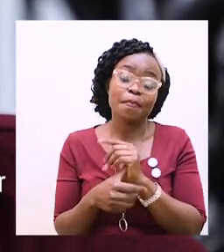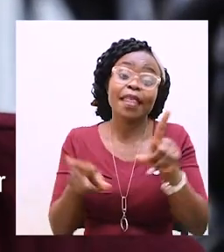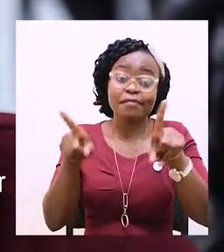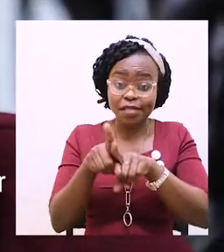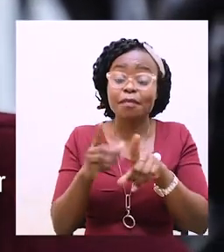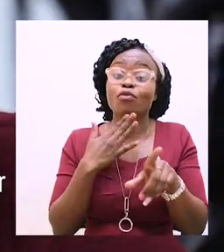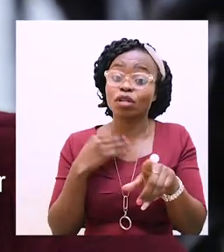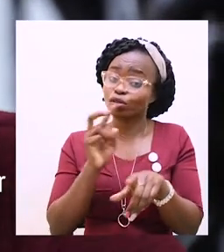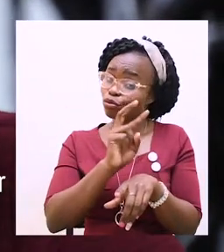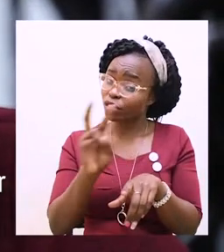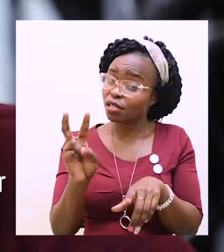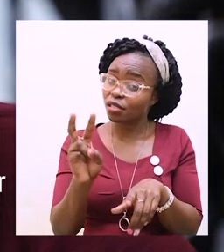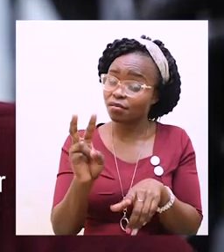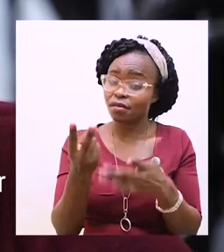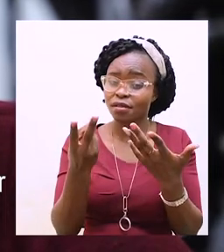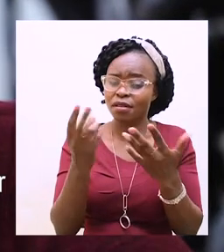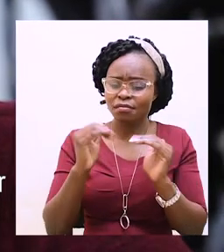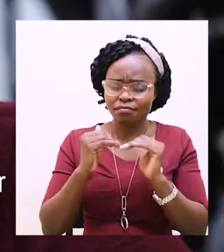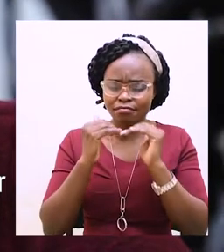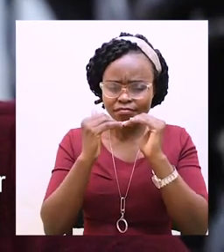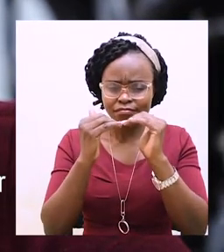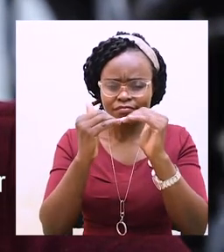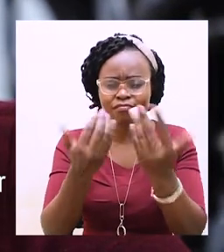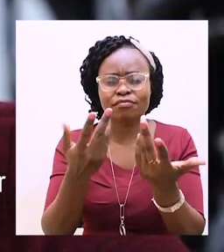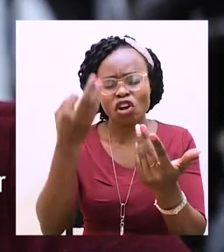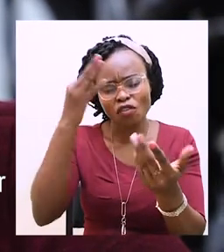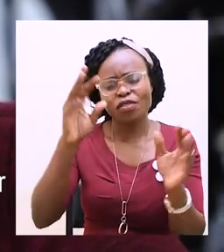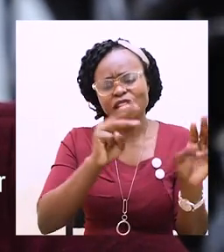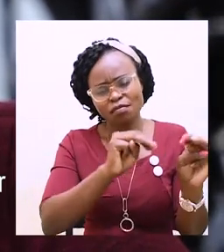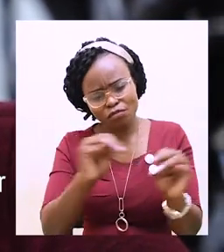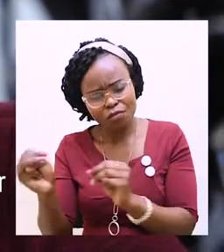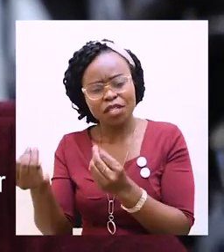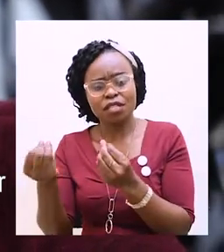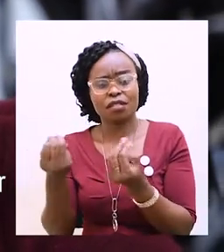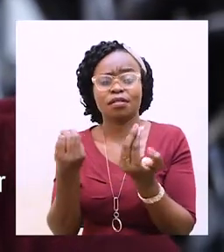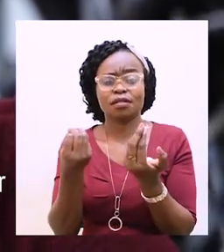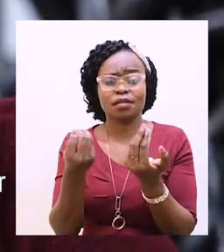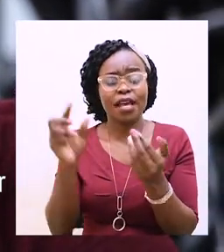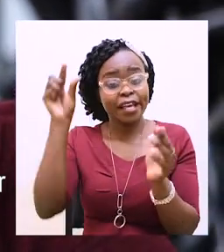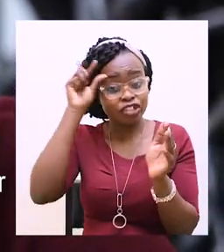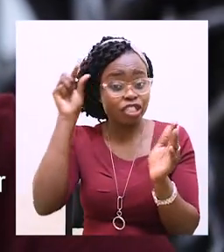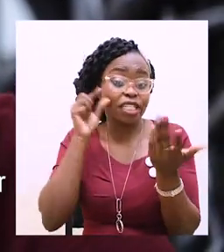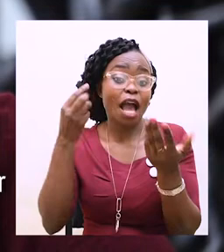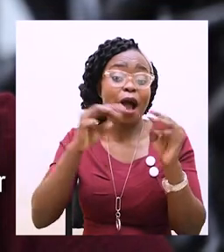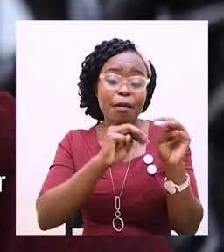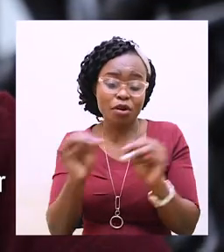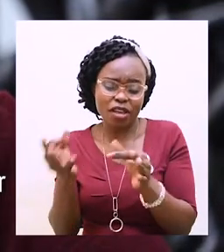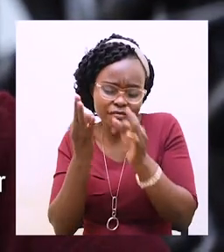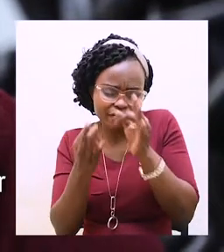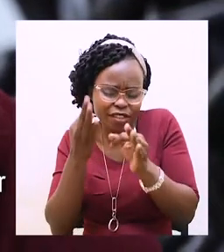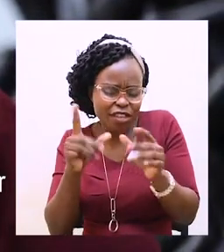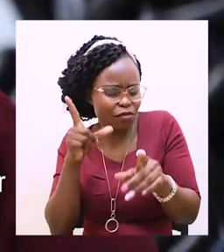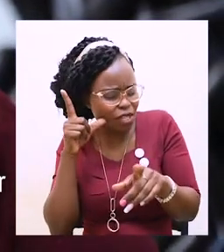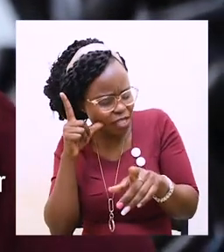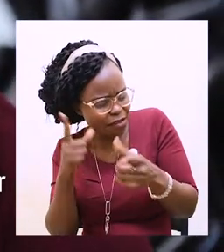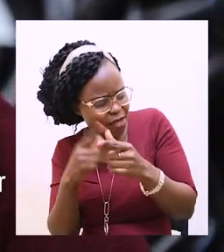we also want to see the sustaining of the momentum of the gender movement. Because if we sleep